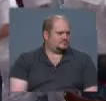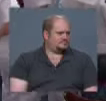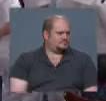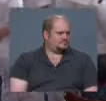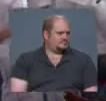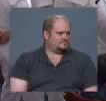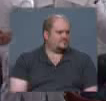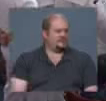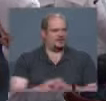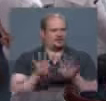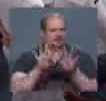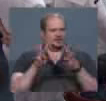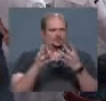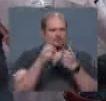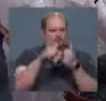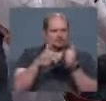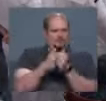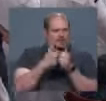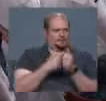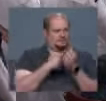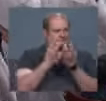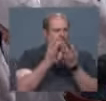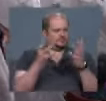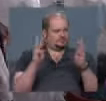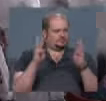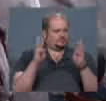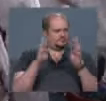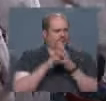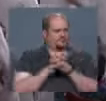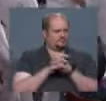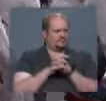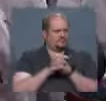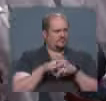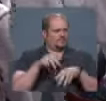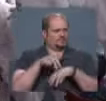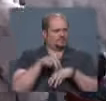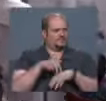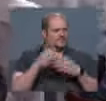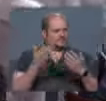They can just circle around behind me. Okay. Stand here.